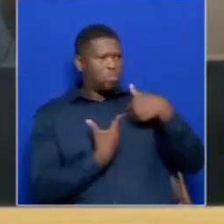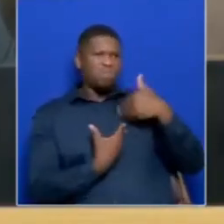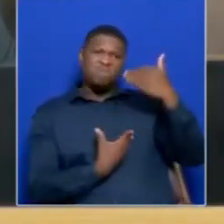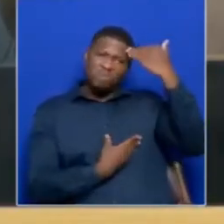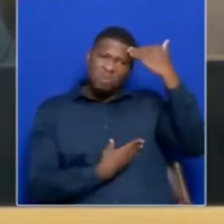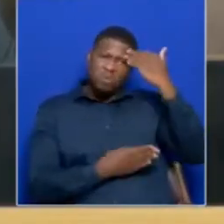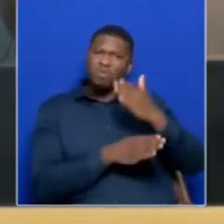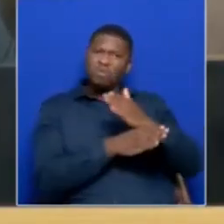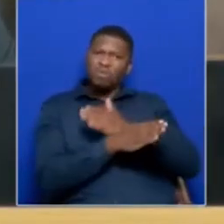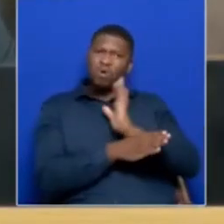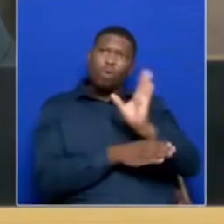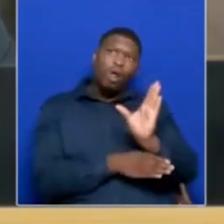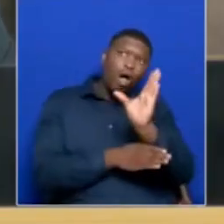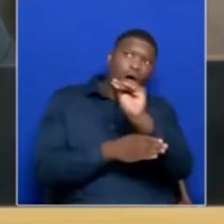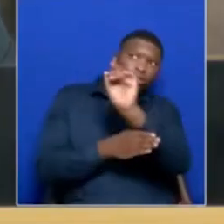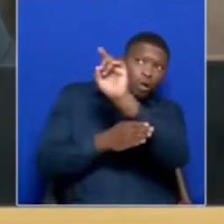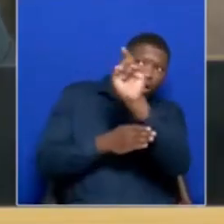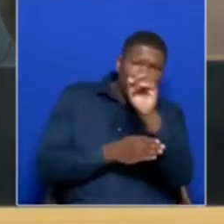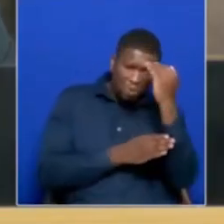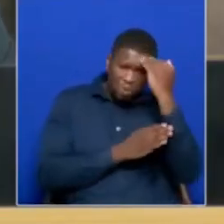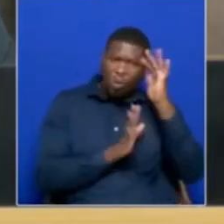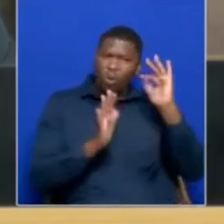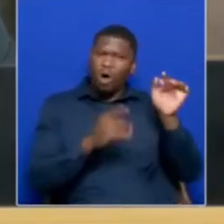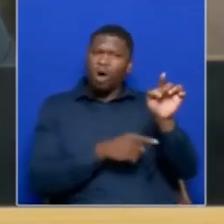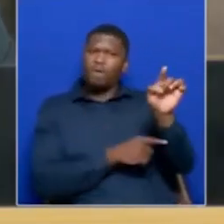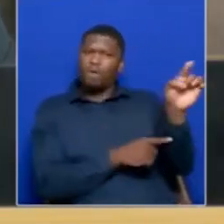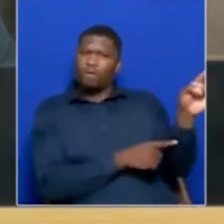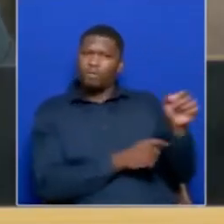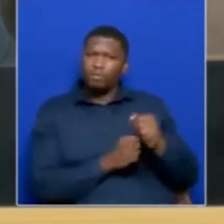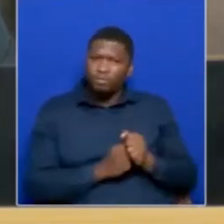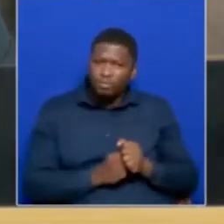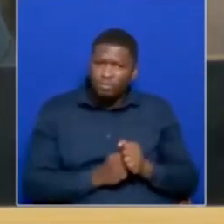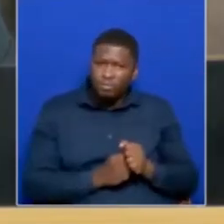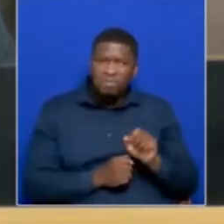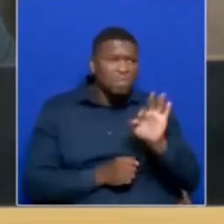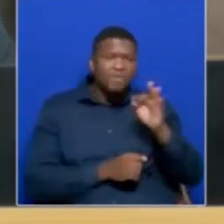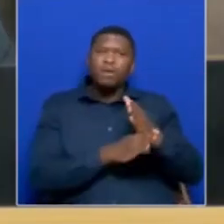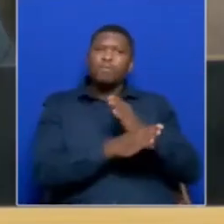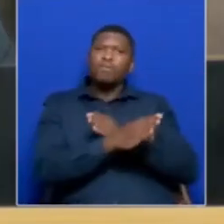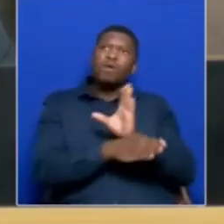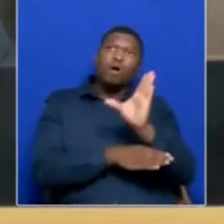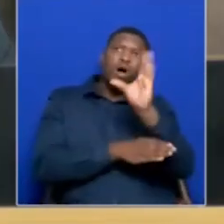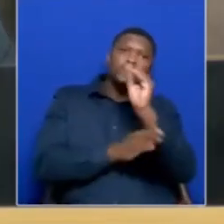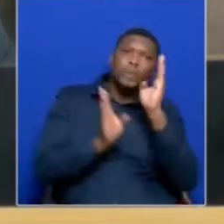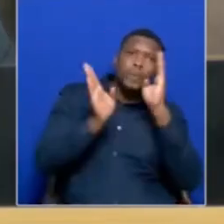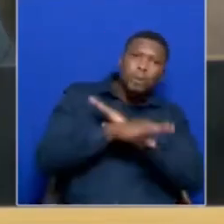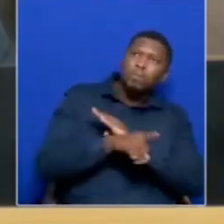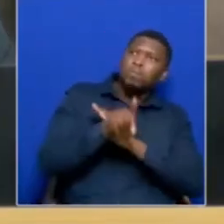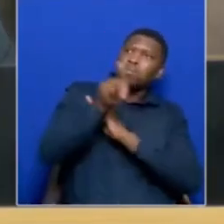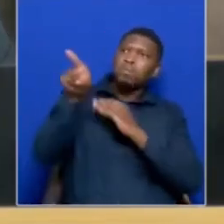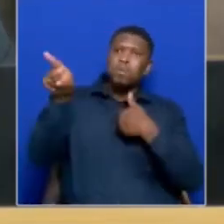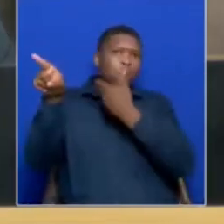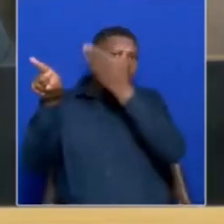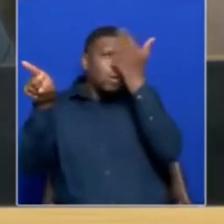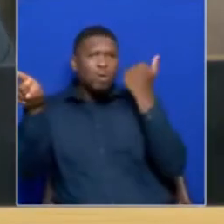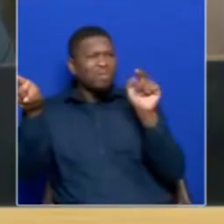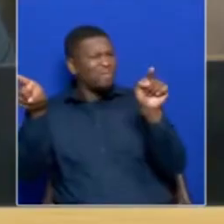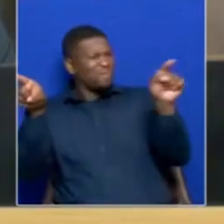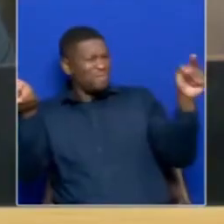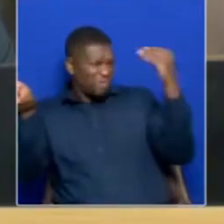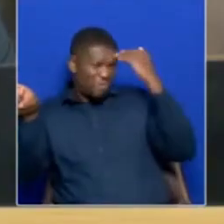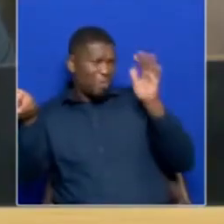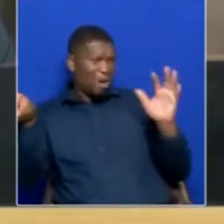assisted by your superiors if at that stage the superiors did not even know that they were going to assist?